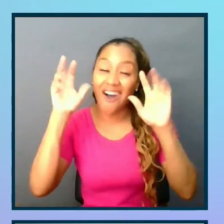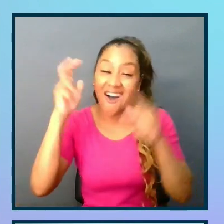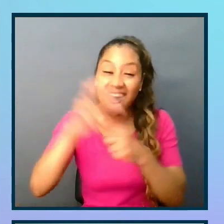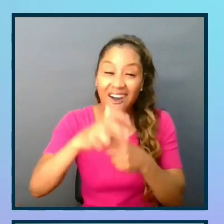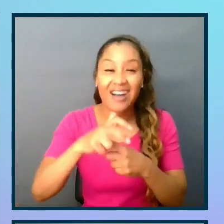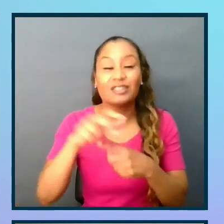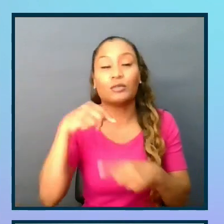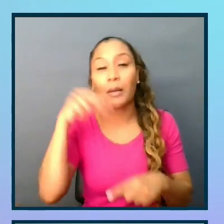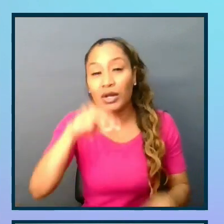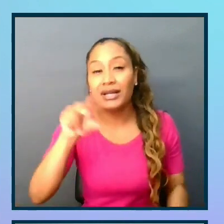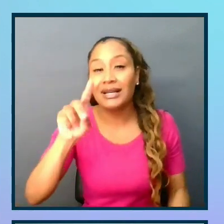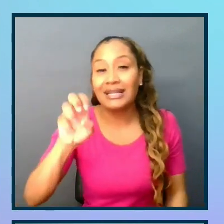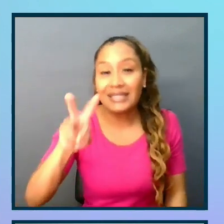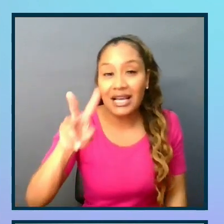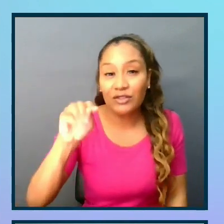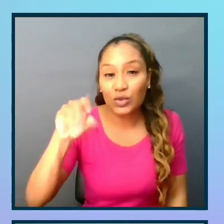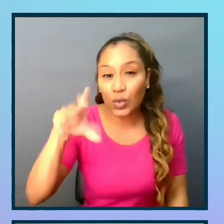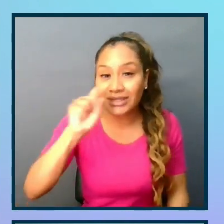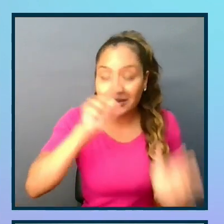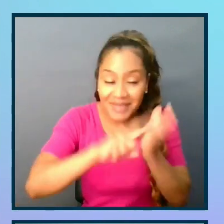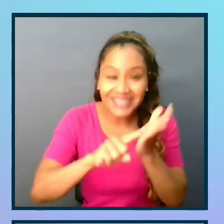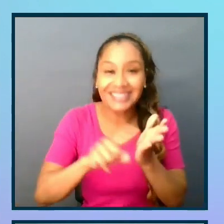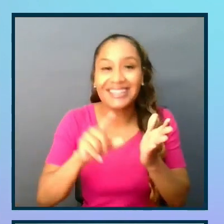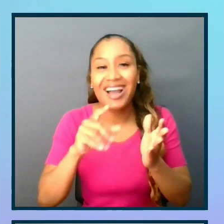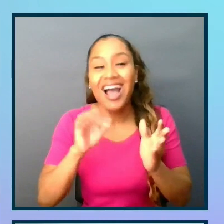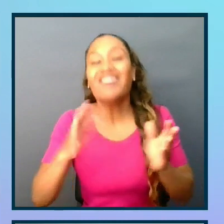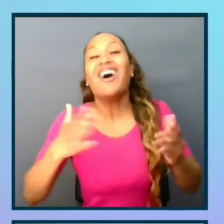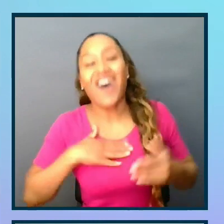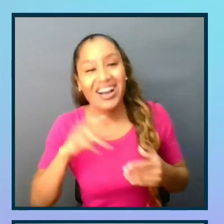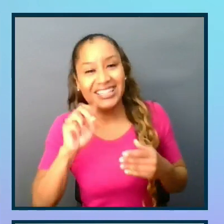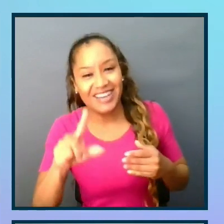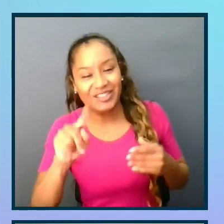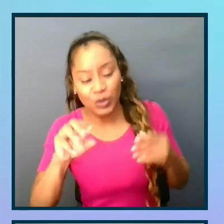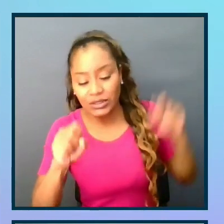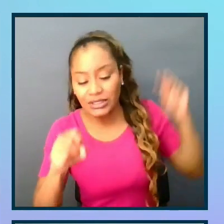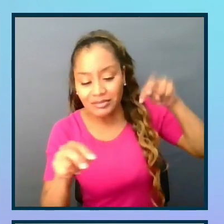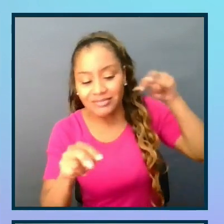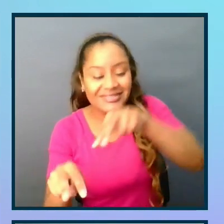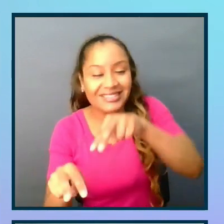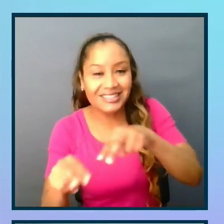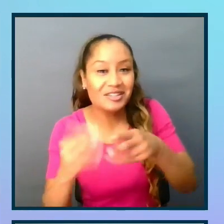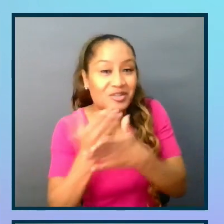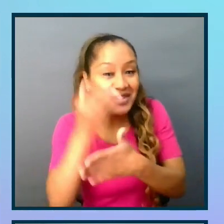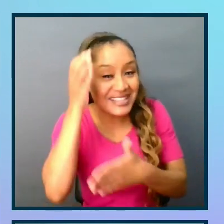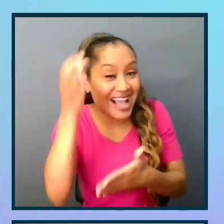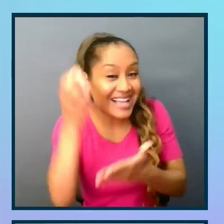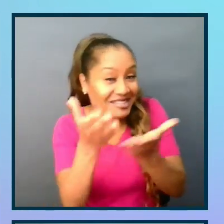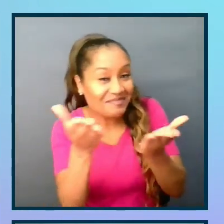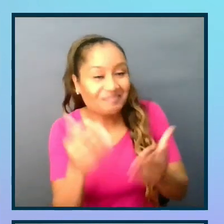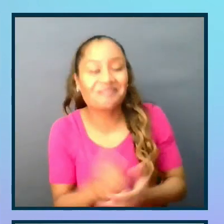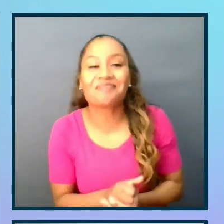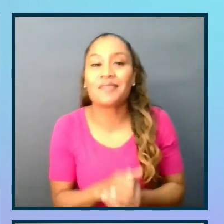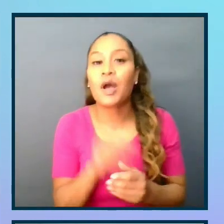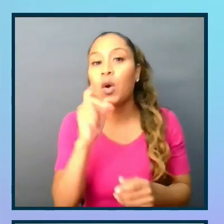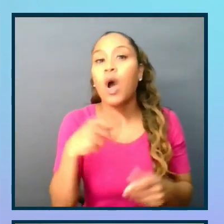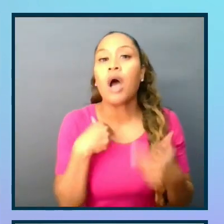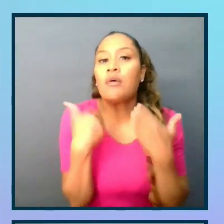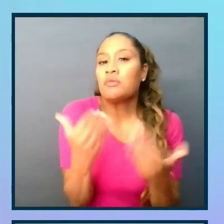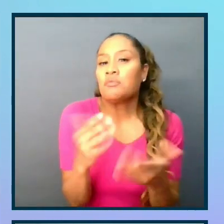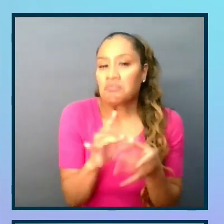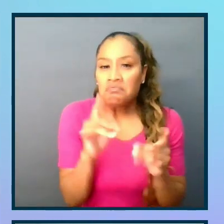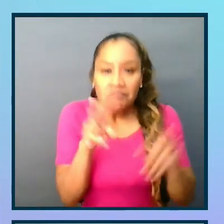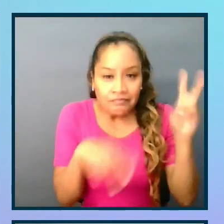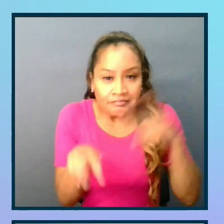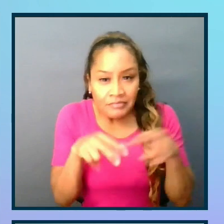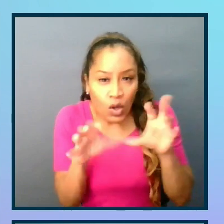a DevTools inspector of our DevTools, which is kind of funny. Might be a new concept for some of you. So I'm going to go ahead and inspect the group and